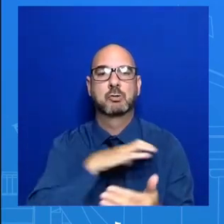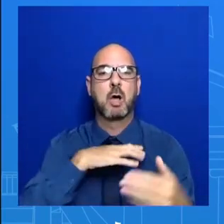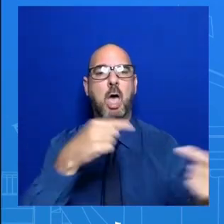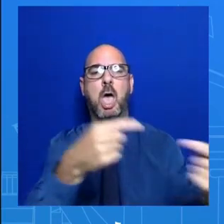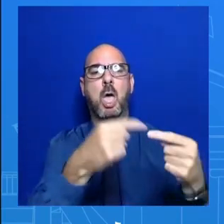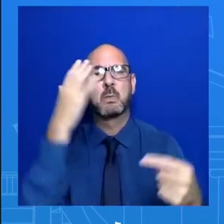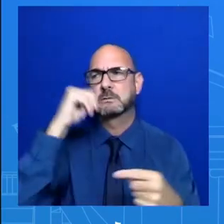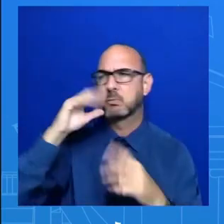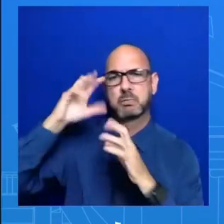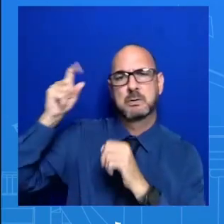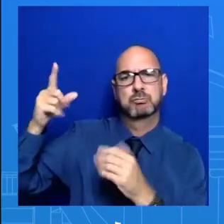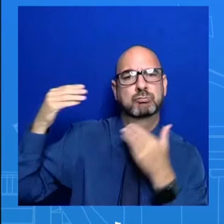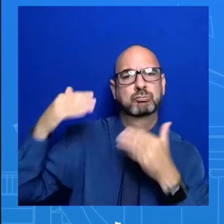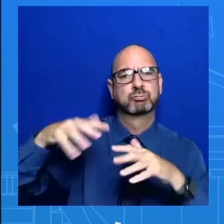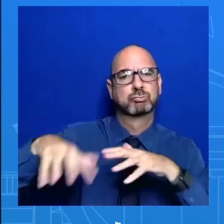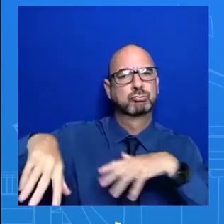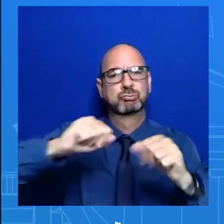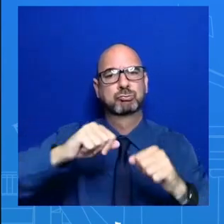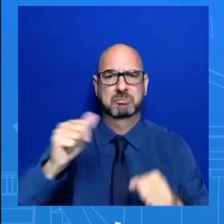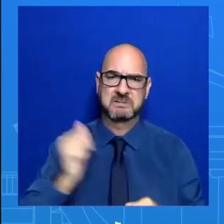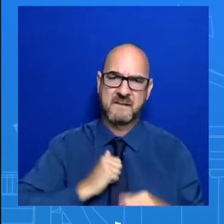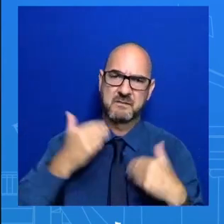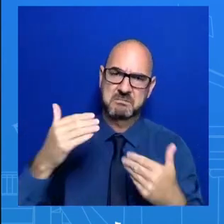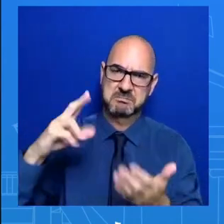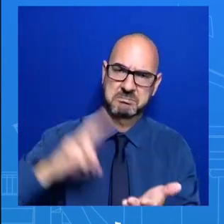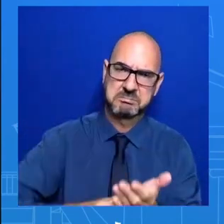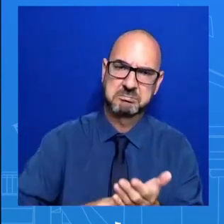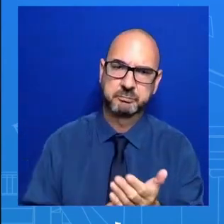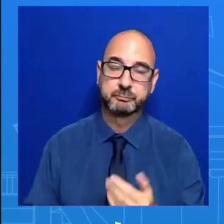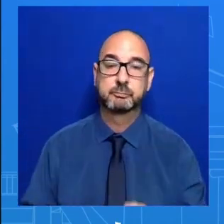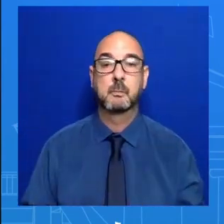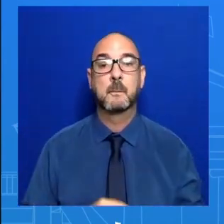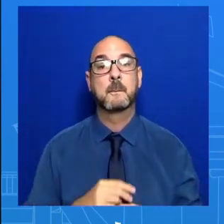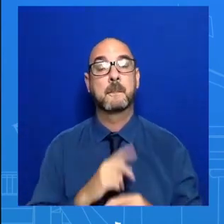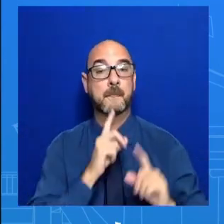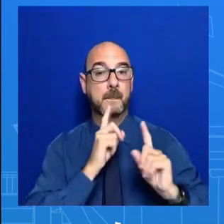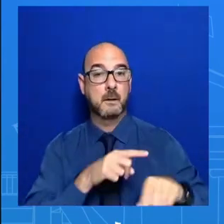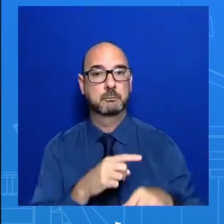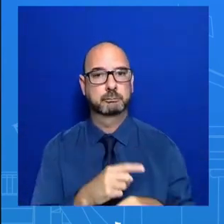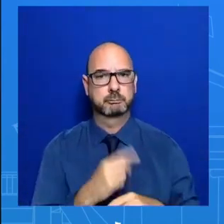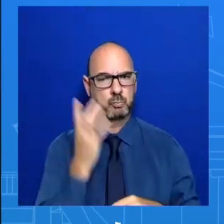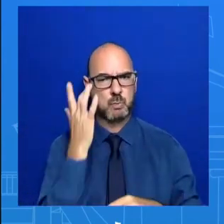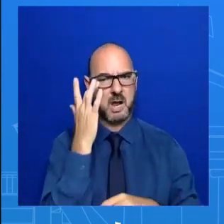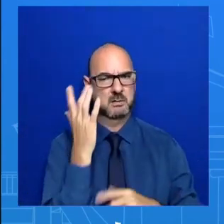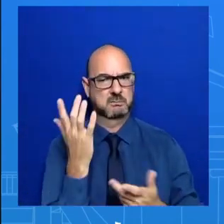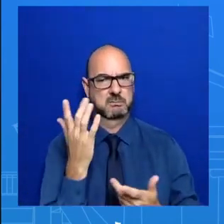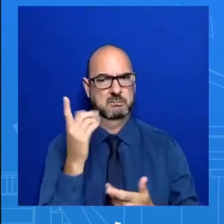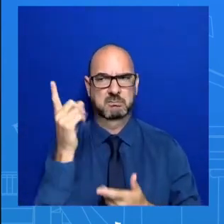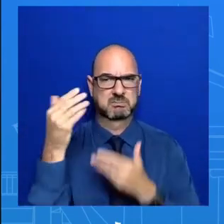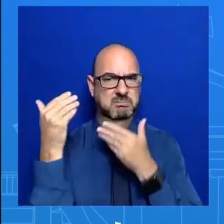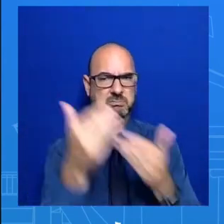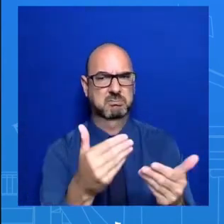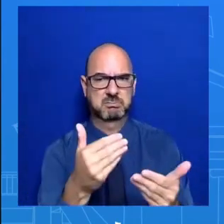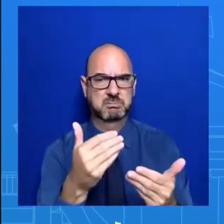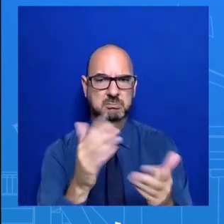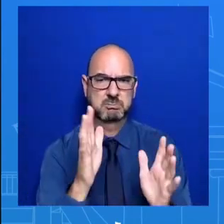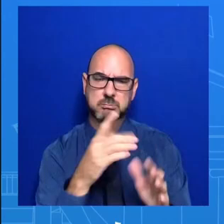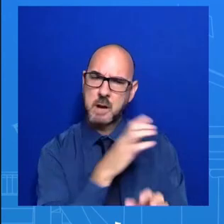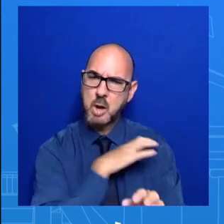unilaterally? Why should we do it in a legislative way? And let's not forget that negotiated.